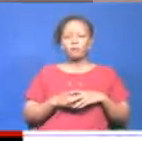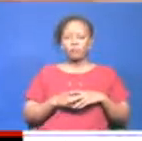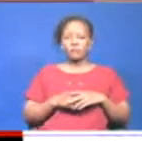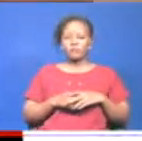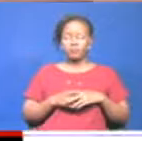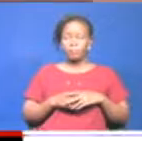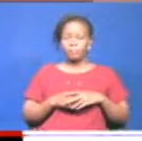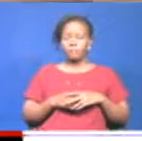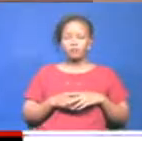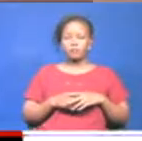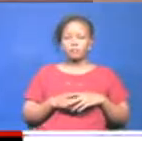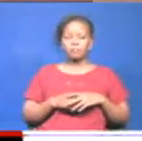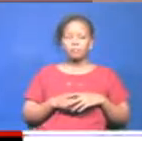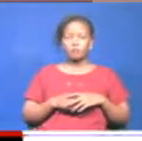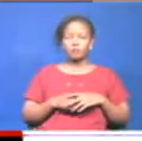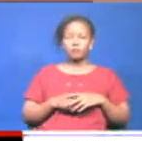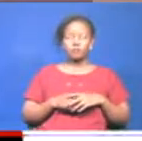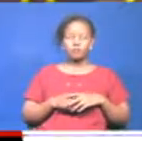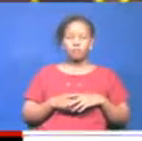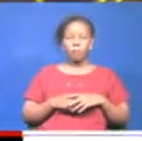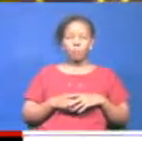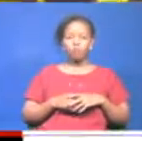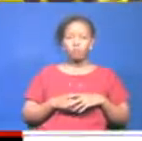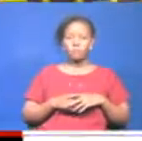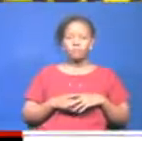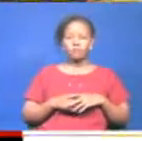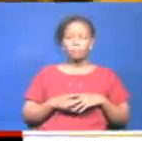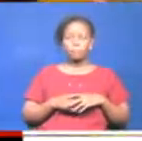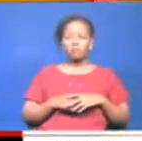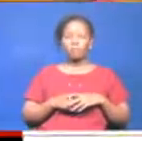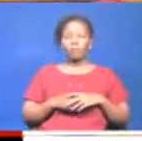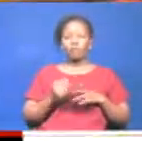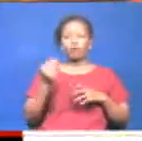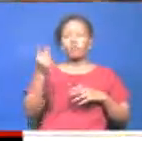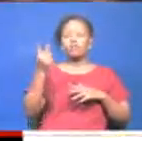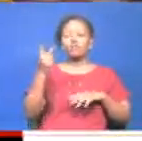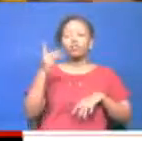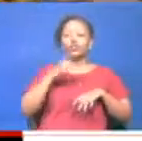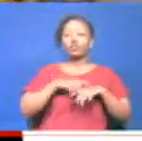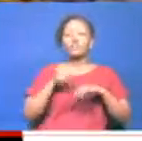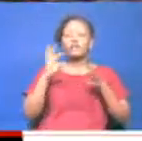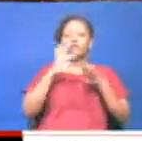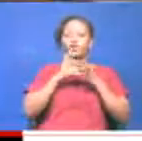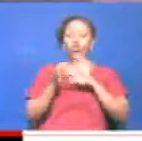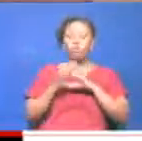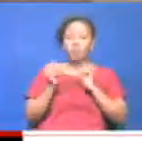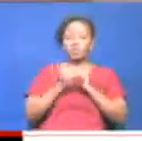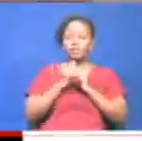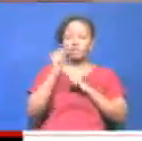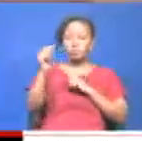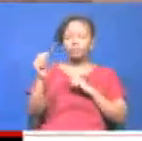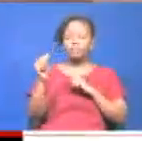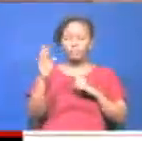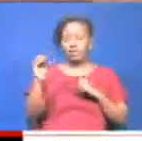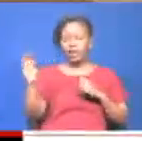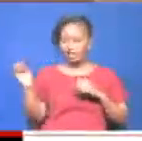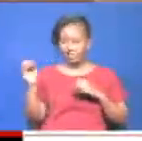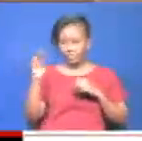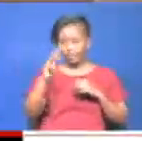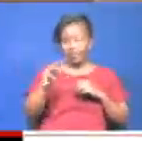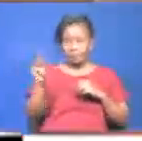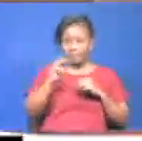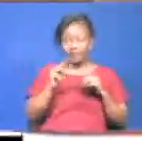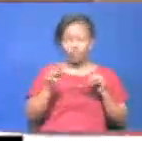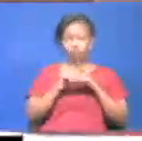heart. Oh my goodness me. Two-time Olympic 1500 meters champion Faith Kipyegon won her heat